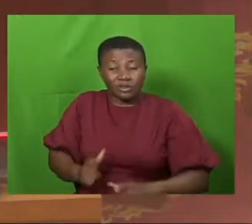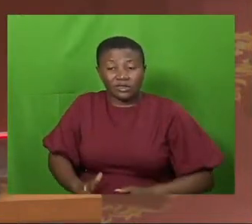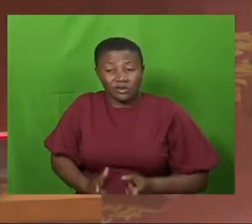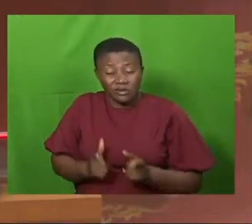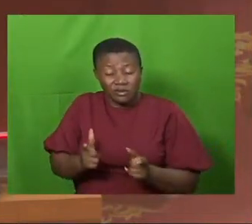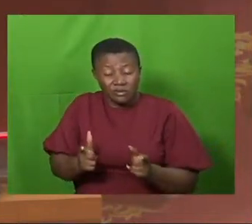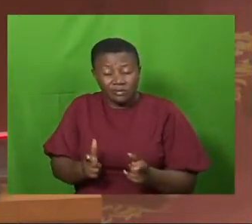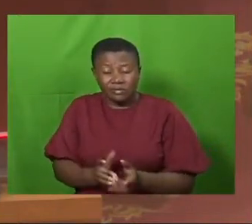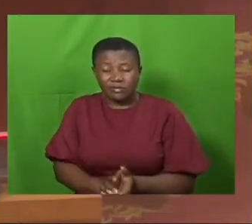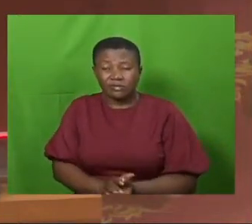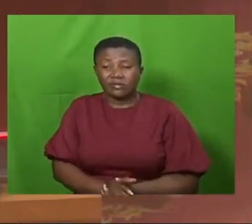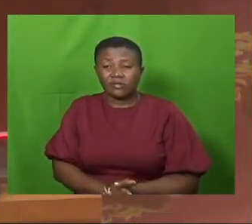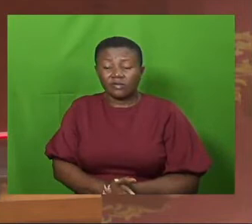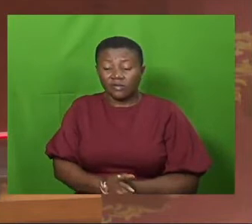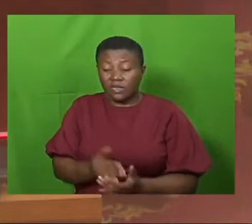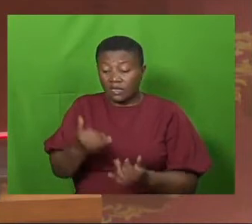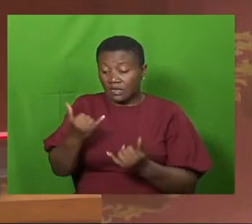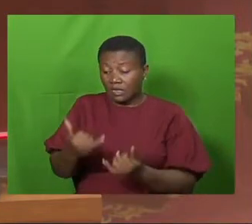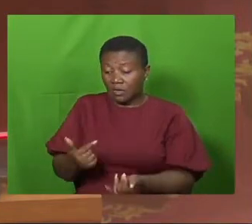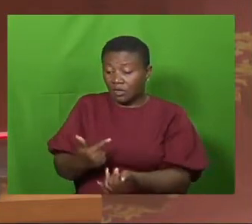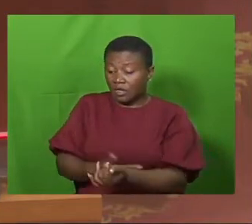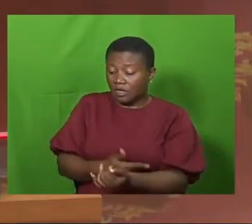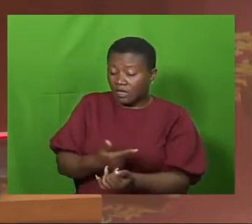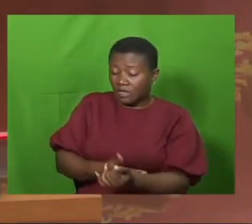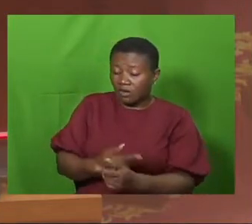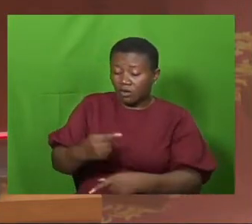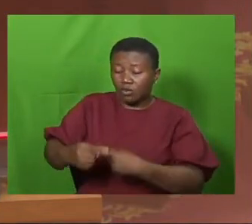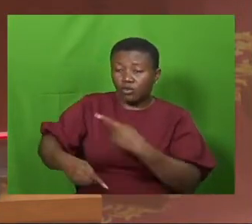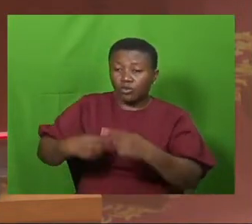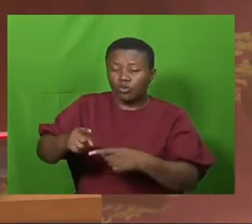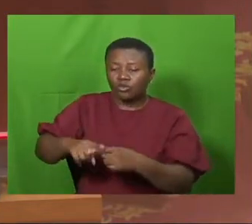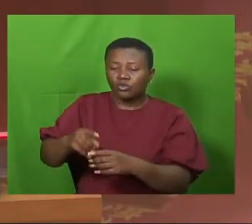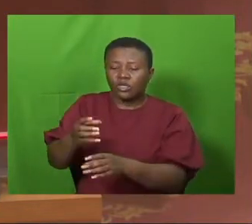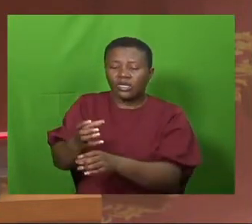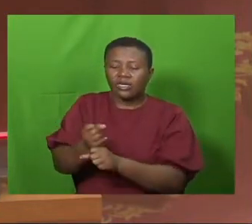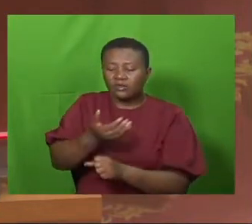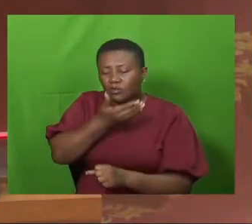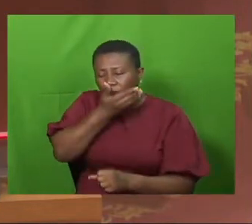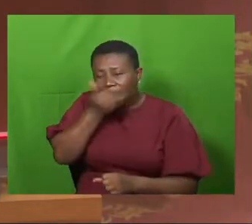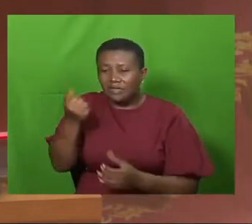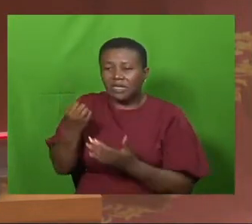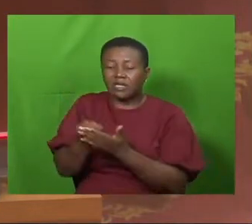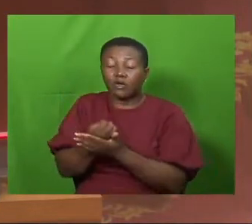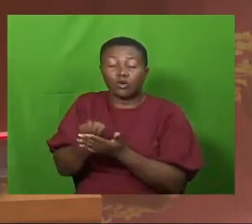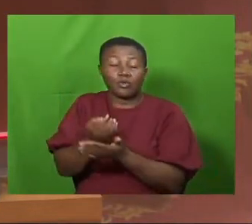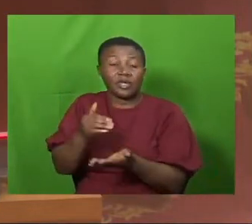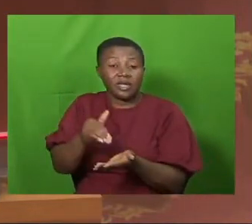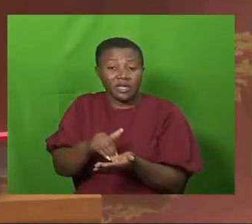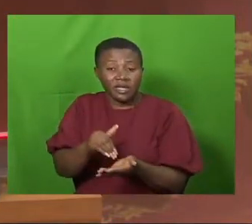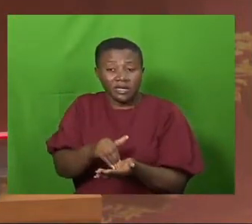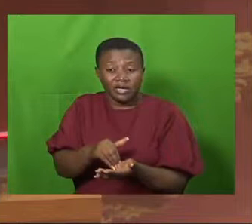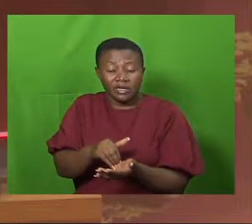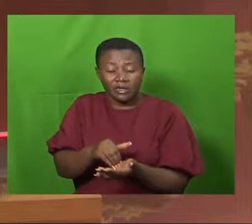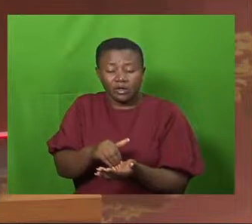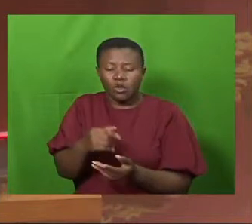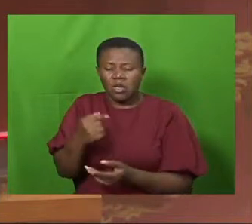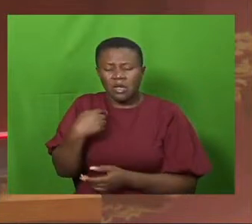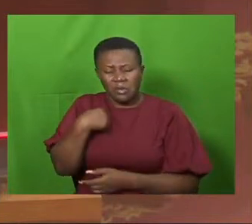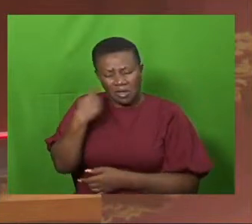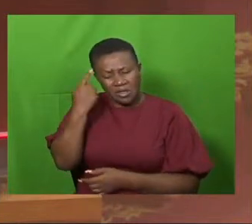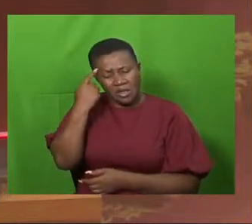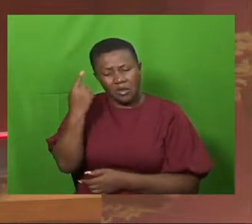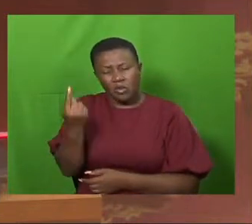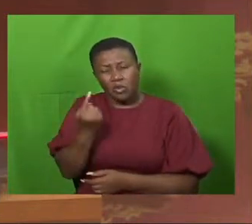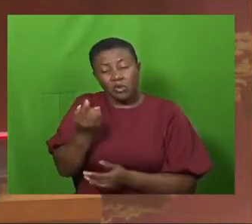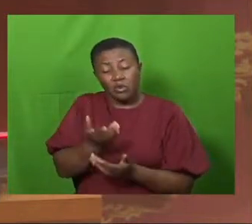a track to achieve a buoyant economy once again. In the light of this, Mr. Speaker, it is only appropriate